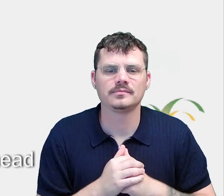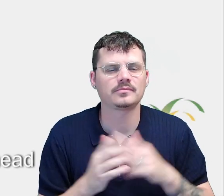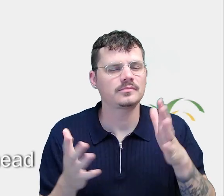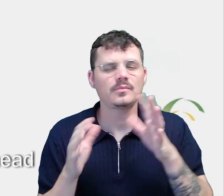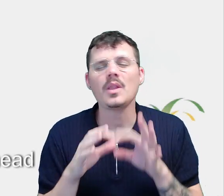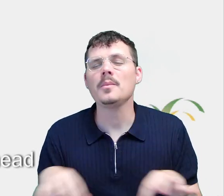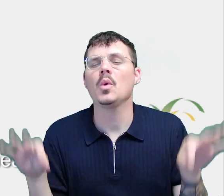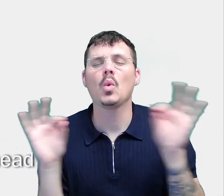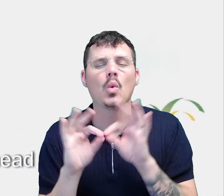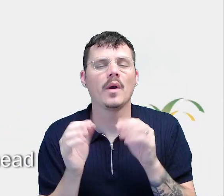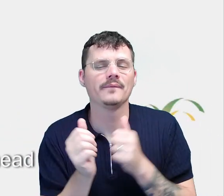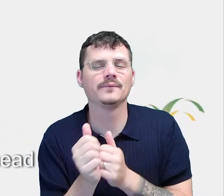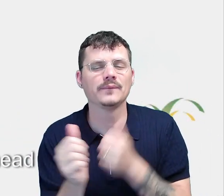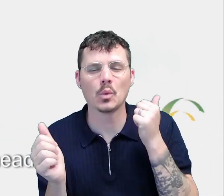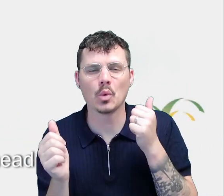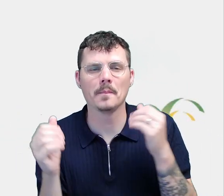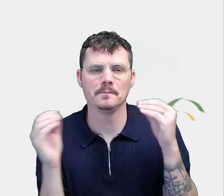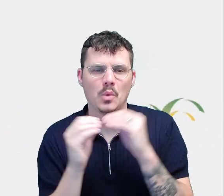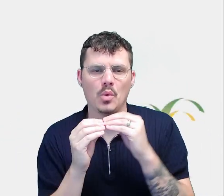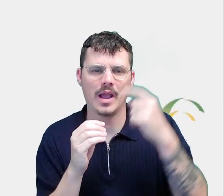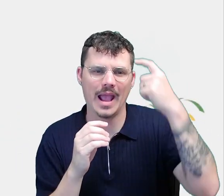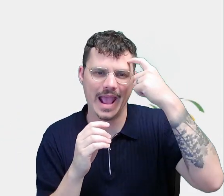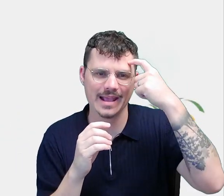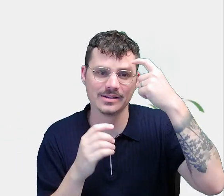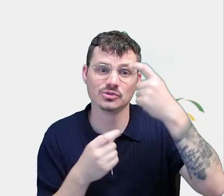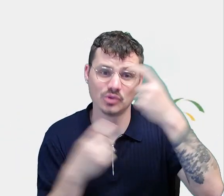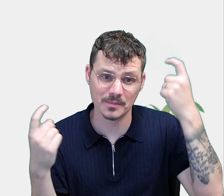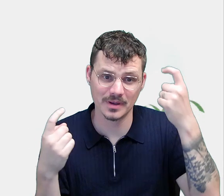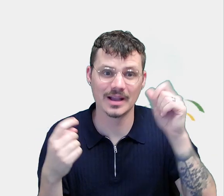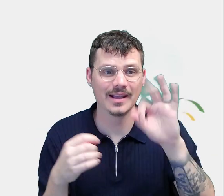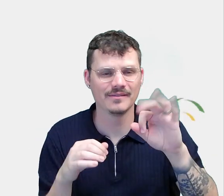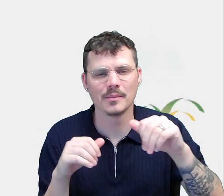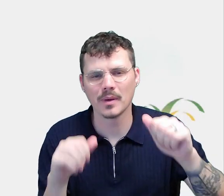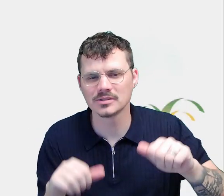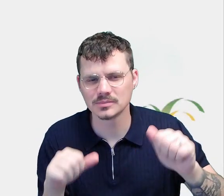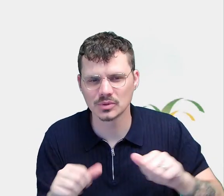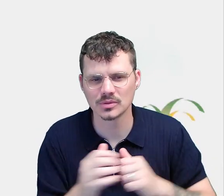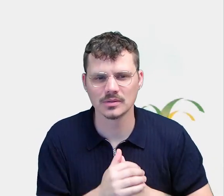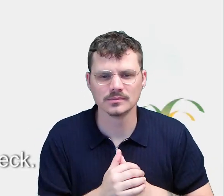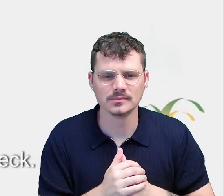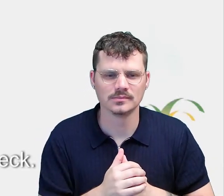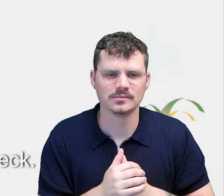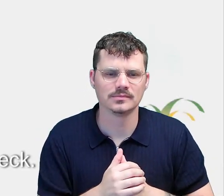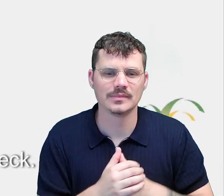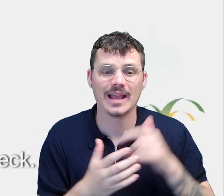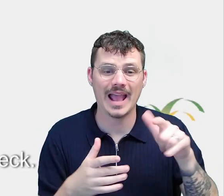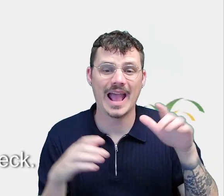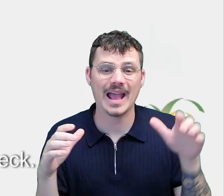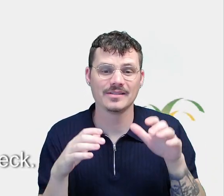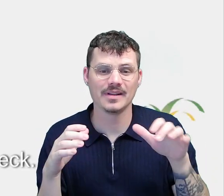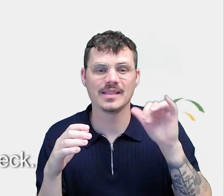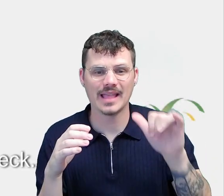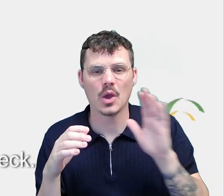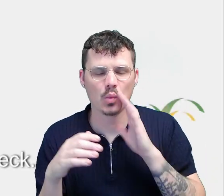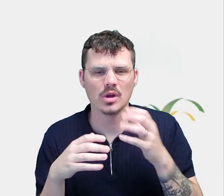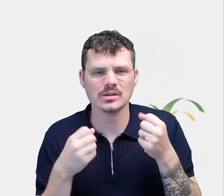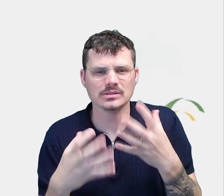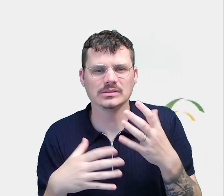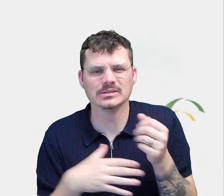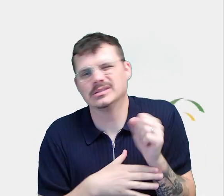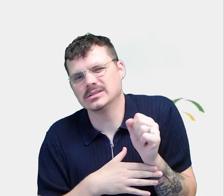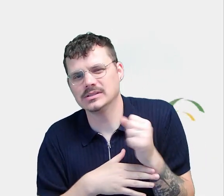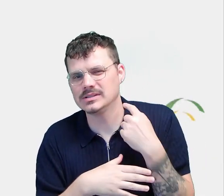Really important to avoid additional head trauma if possible, right? Activities that wrench the head and neck.